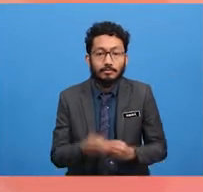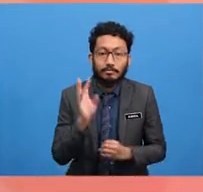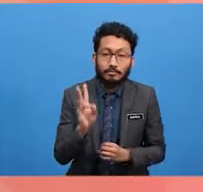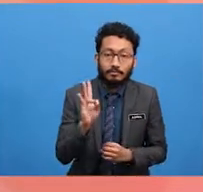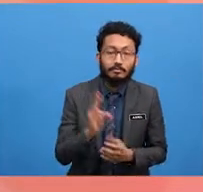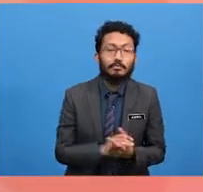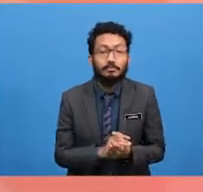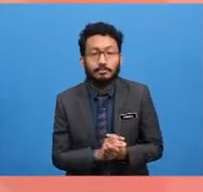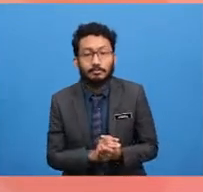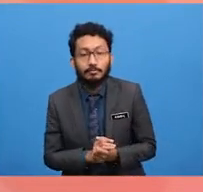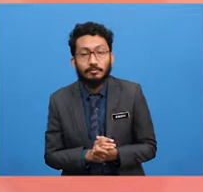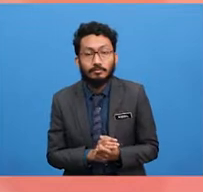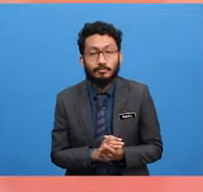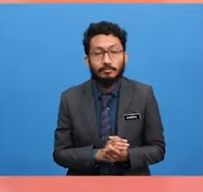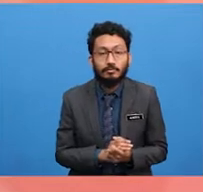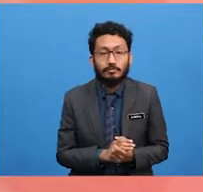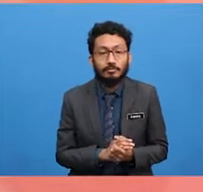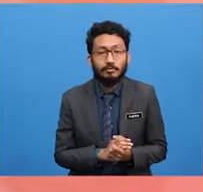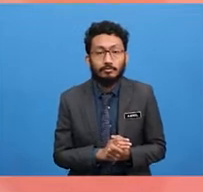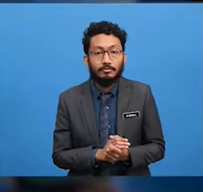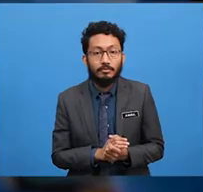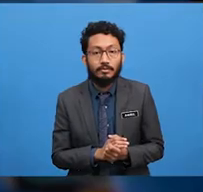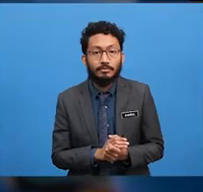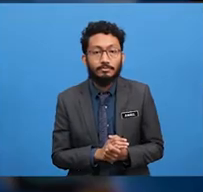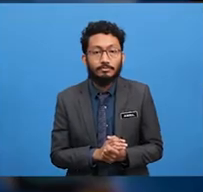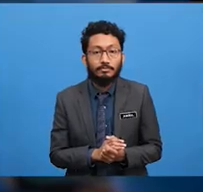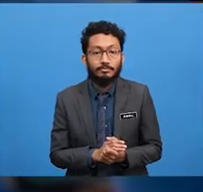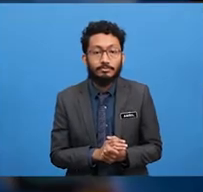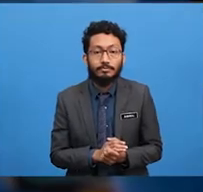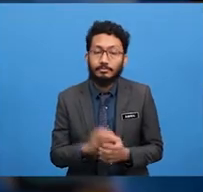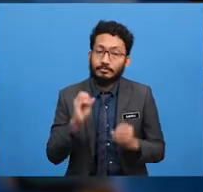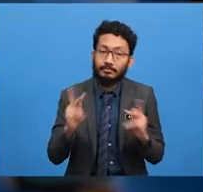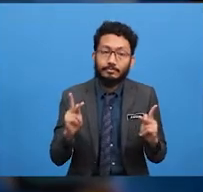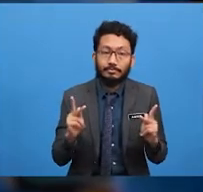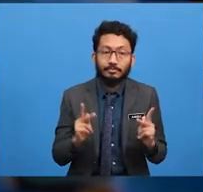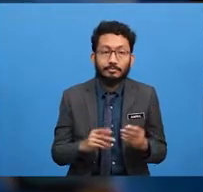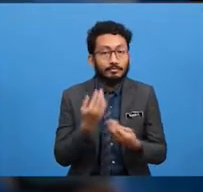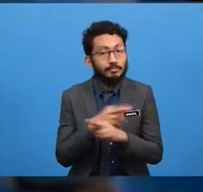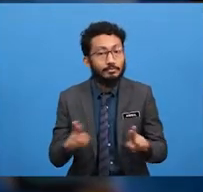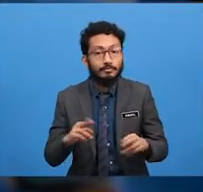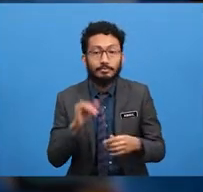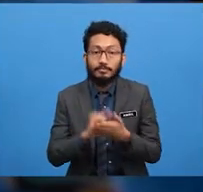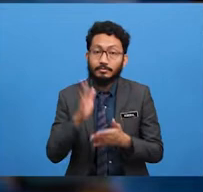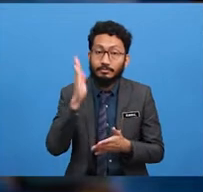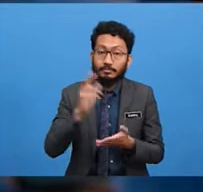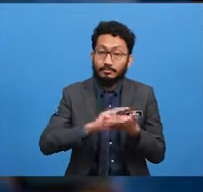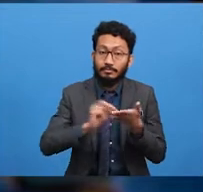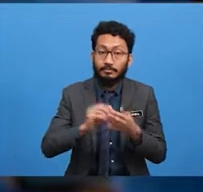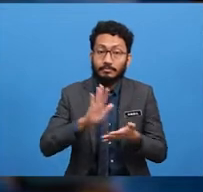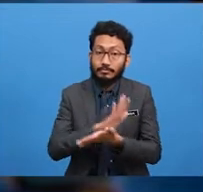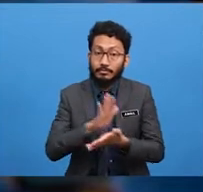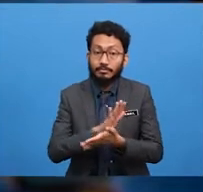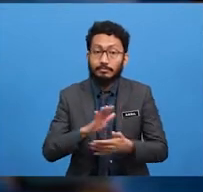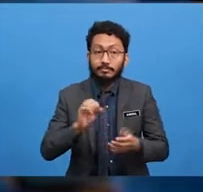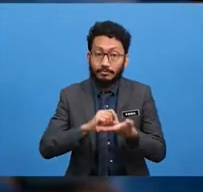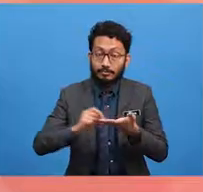a positive effect on the reader. Alright, get ready with your pen and paper. Let's write the